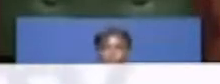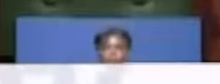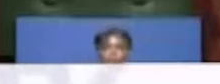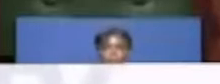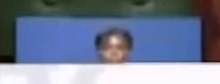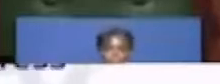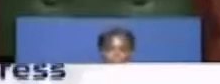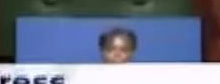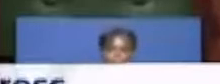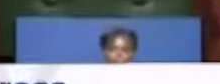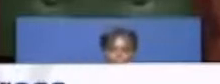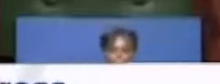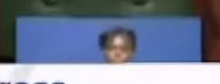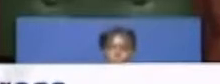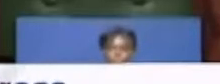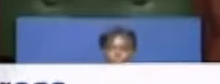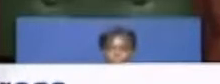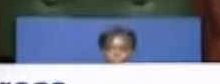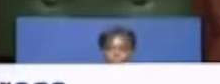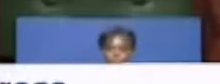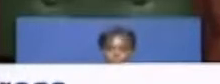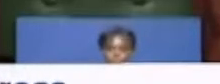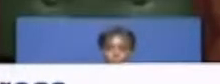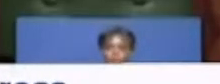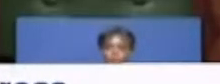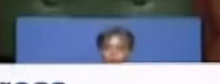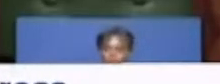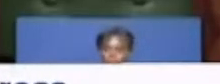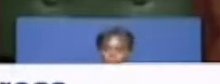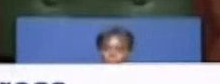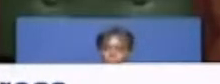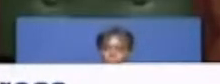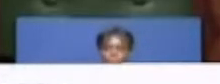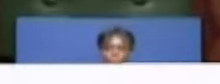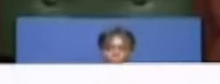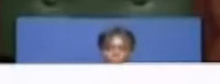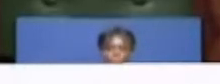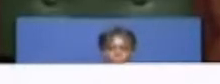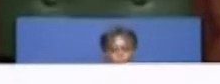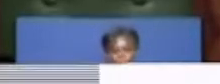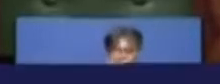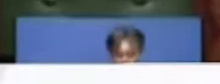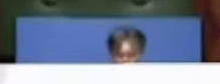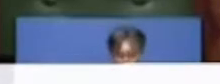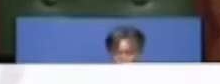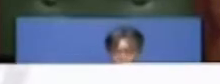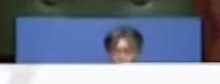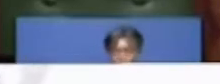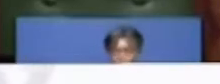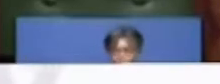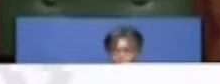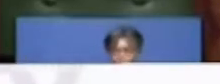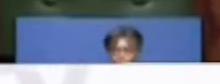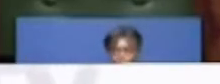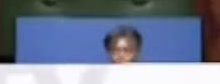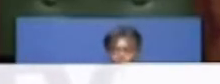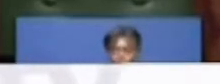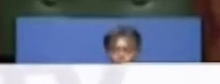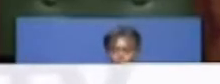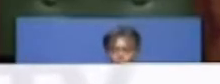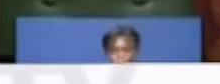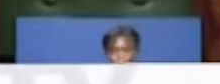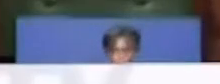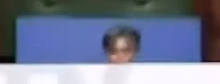my high privilege and extreme pleasure to submit to Parliament the following three reports